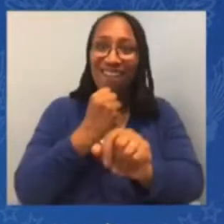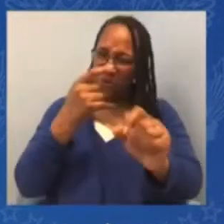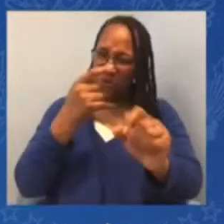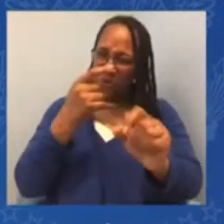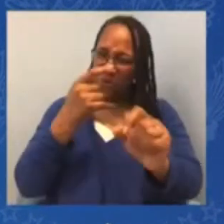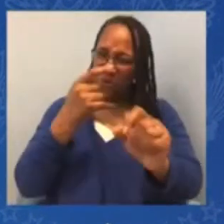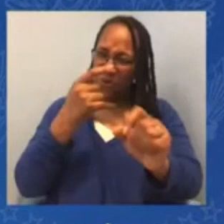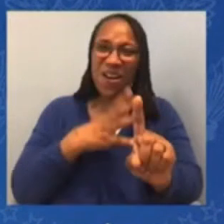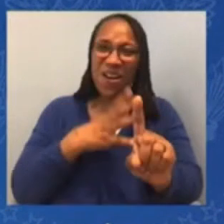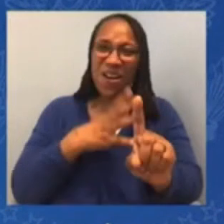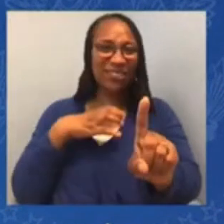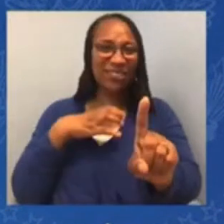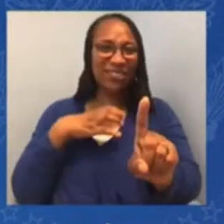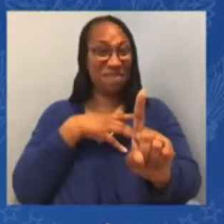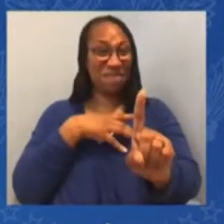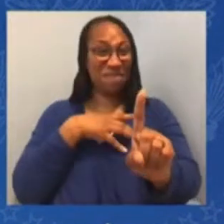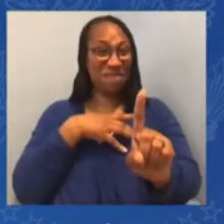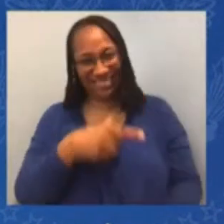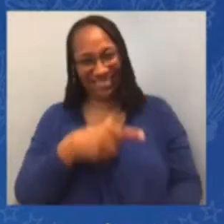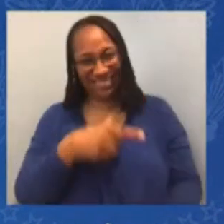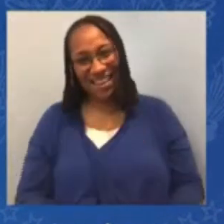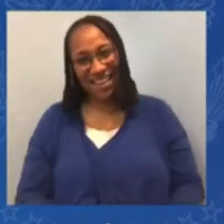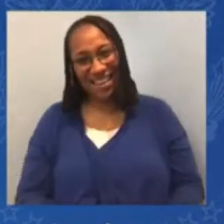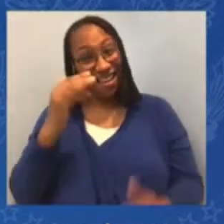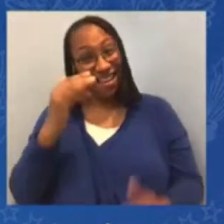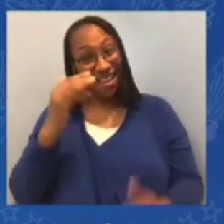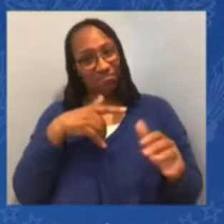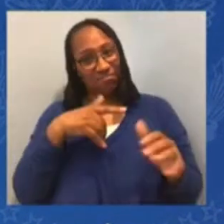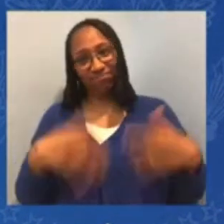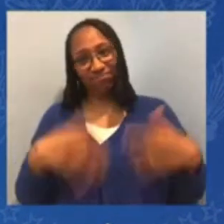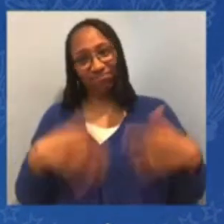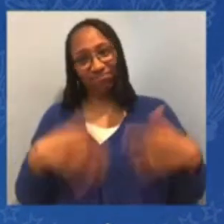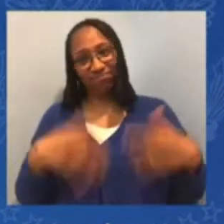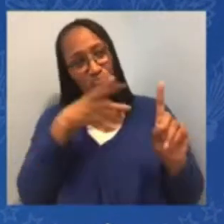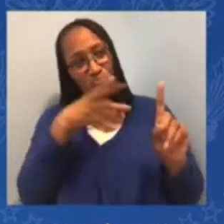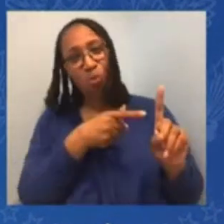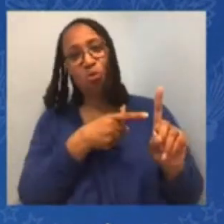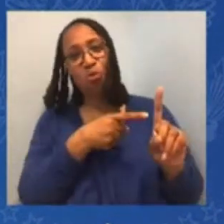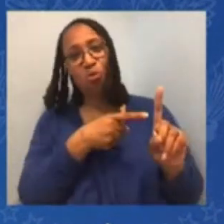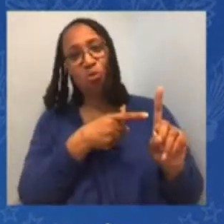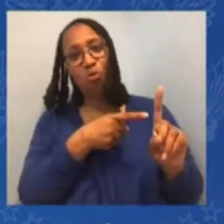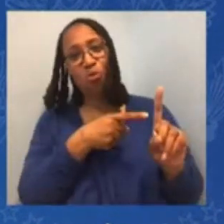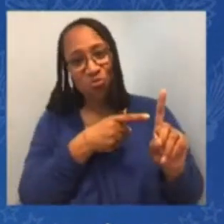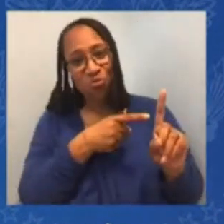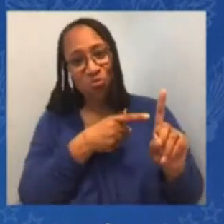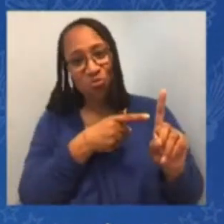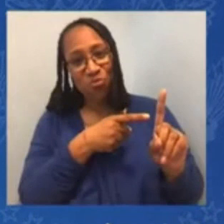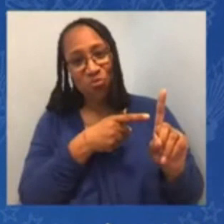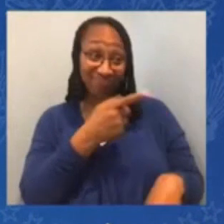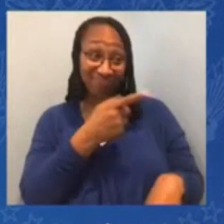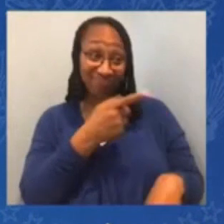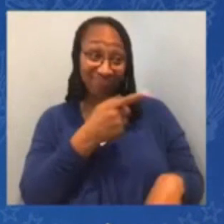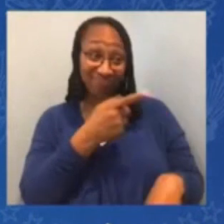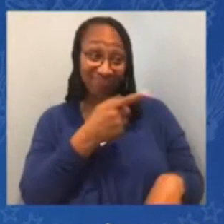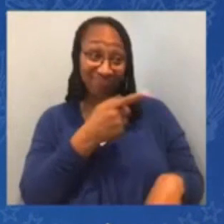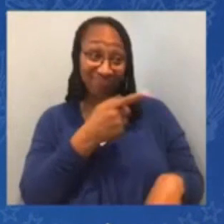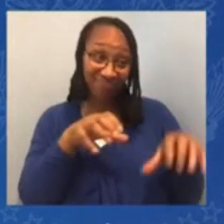pro, but I know it's not easy for you. I remember. And one of Jill's favorite people in the whole